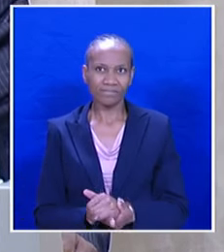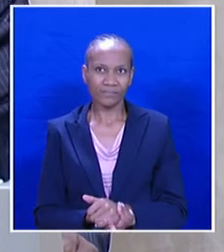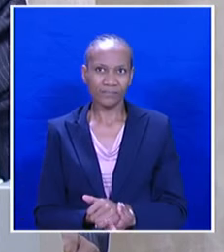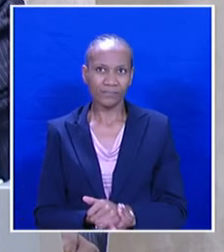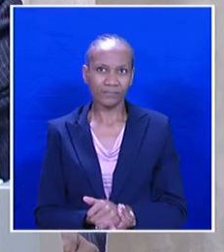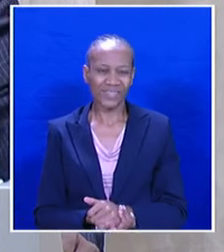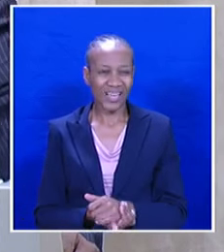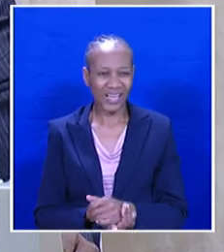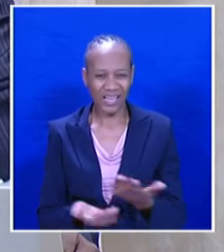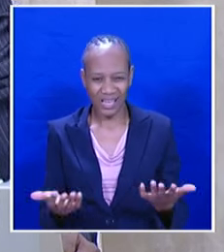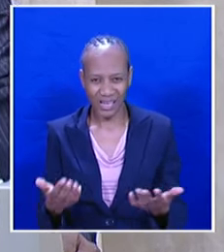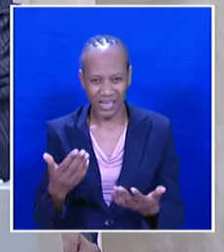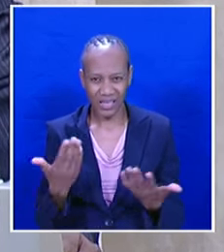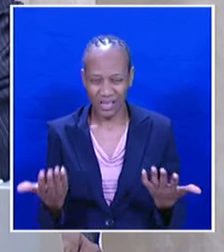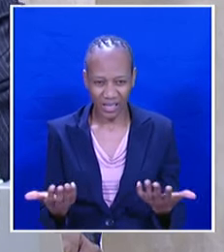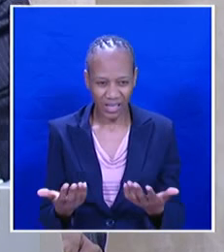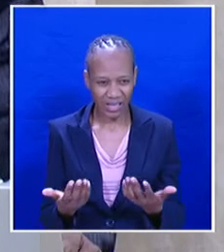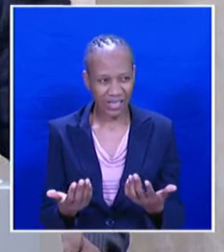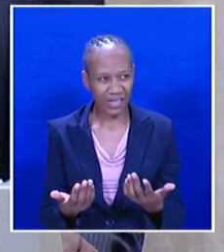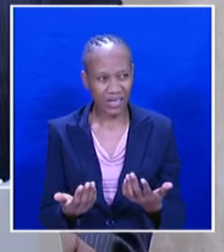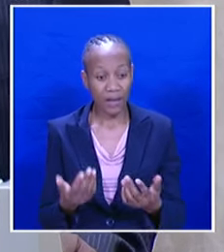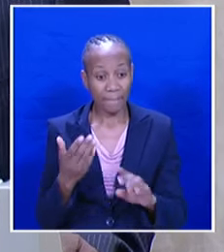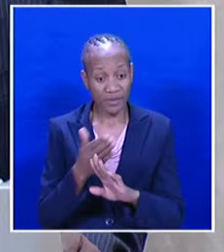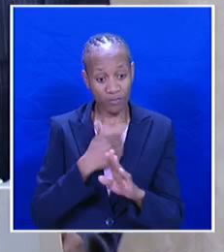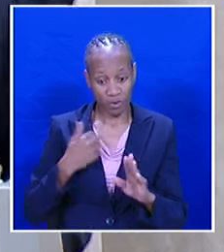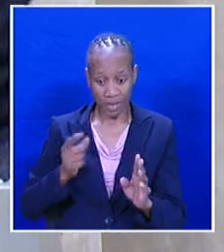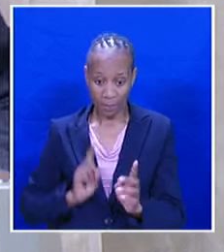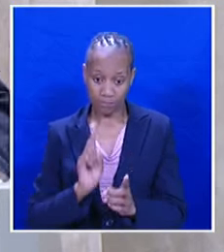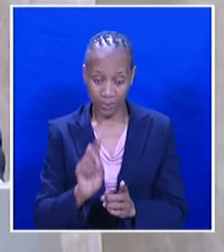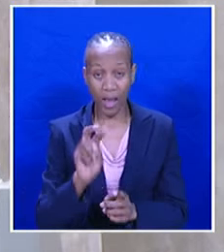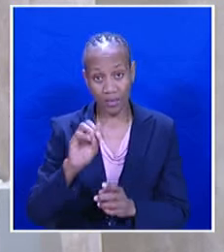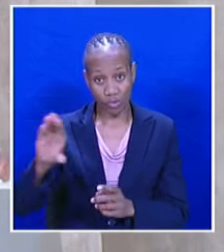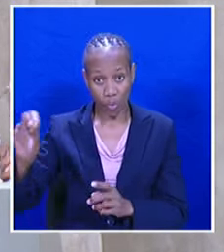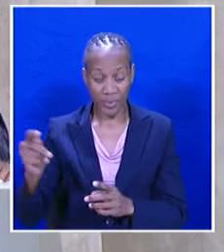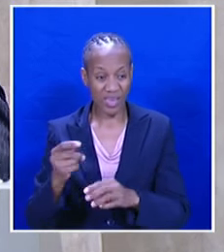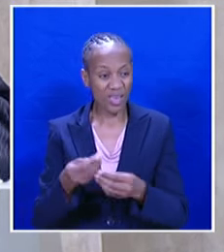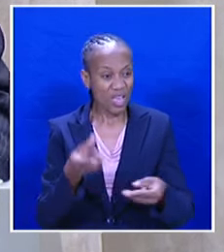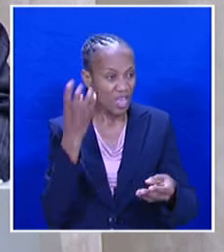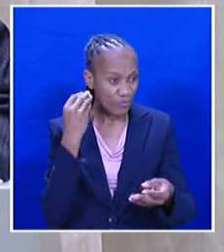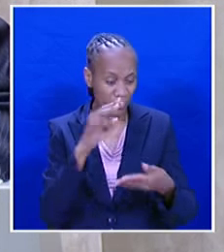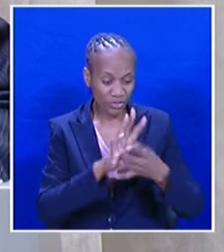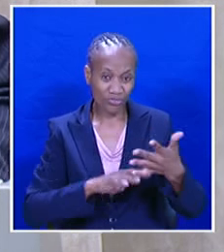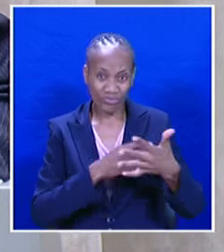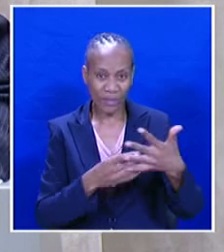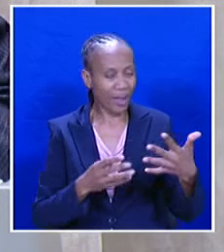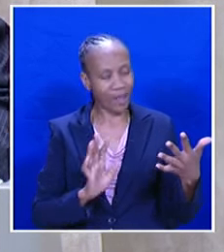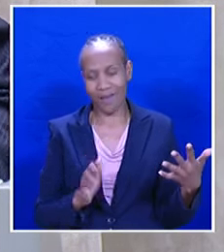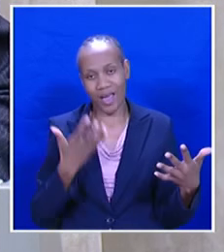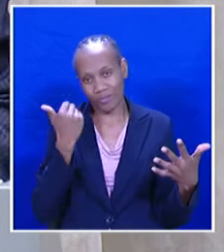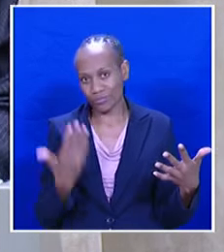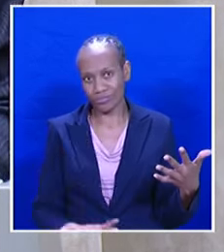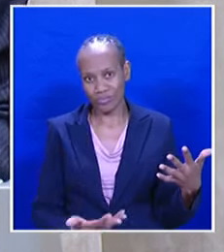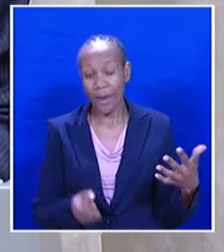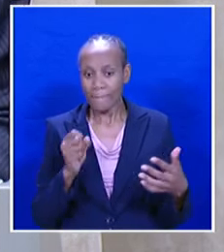able to get it before coming here, but all I was informed is that the work is in process. And once the work has